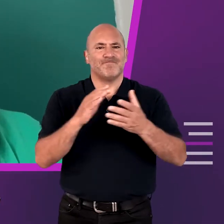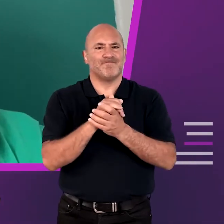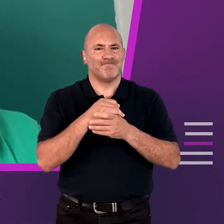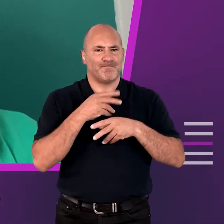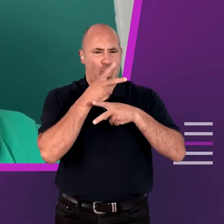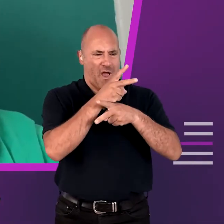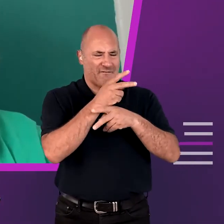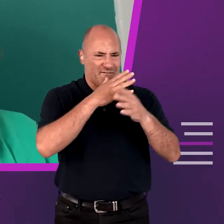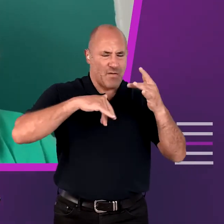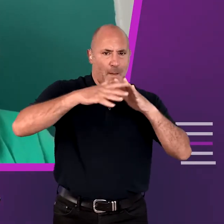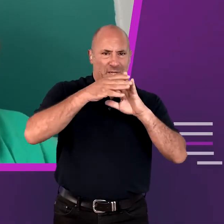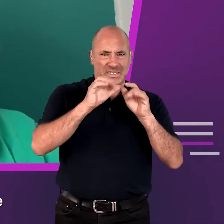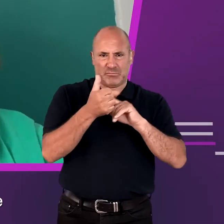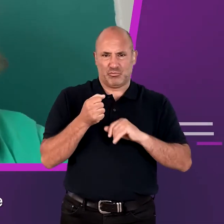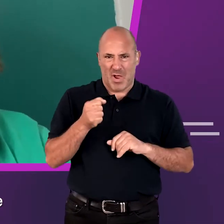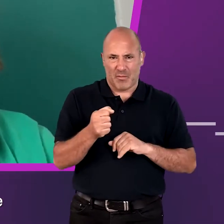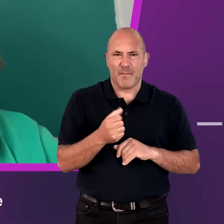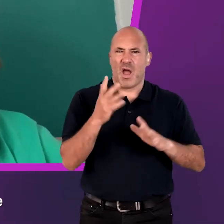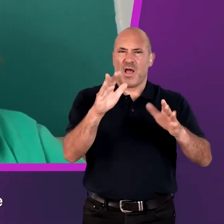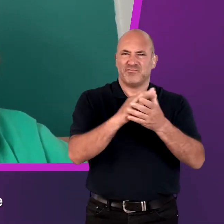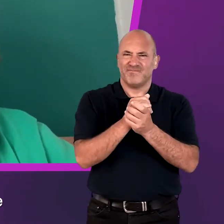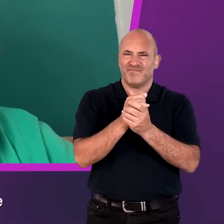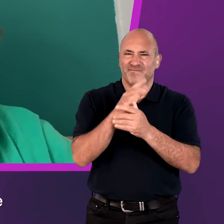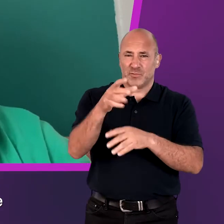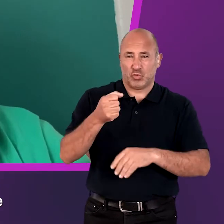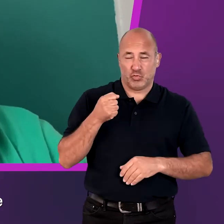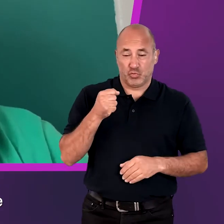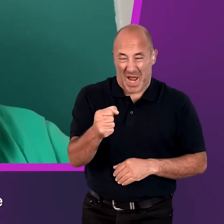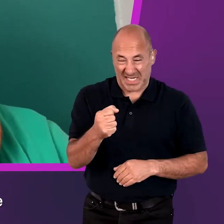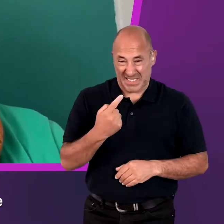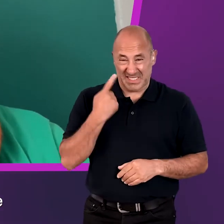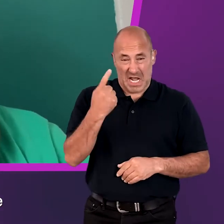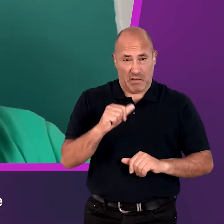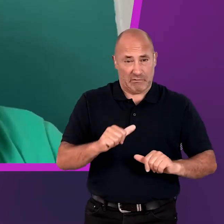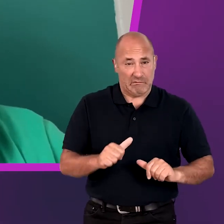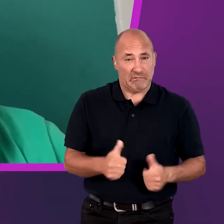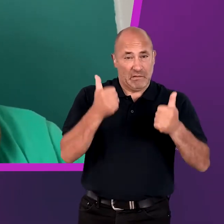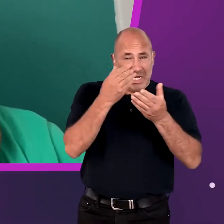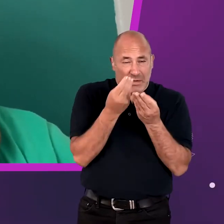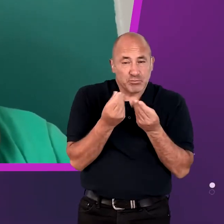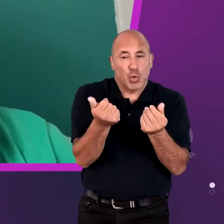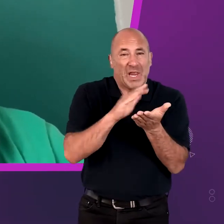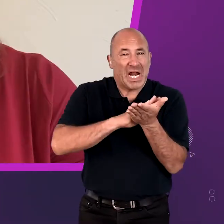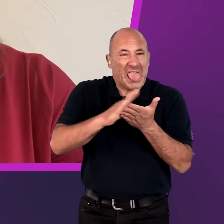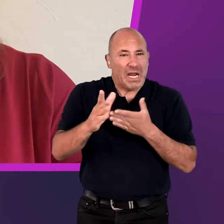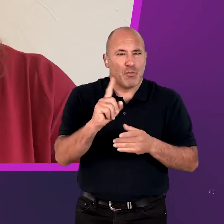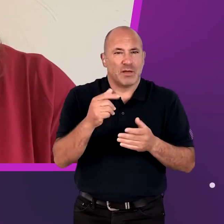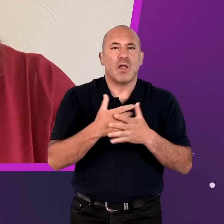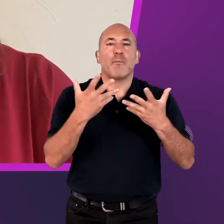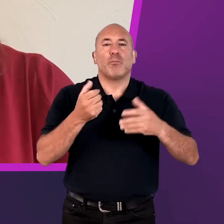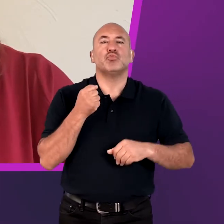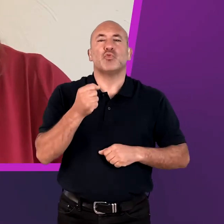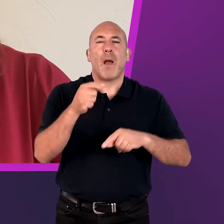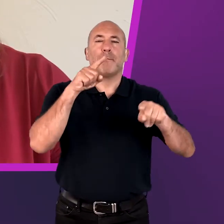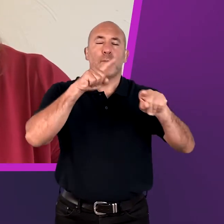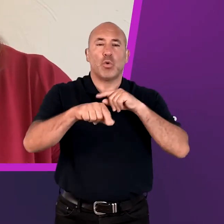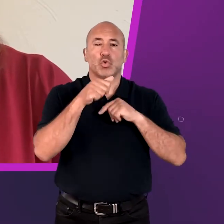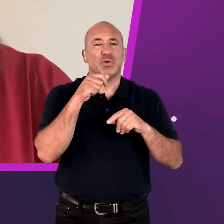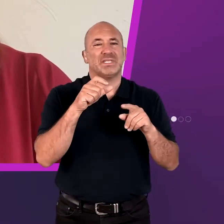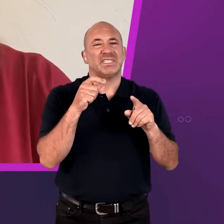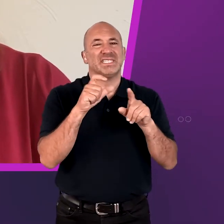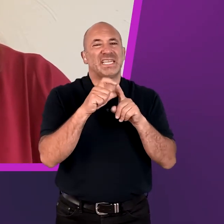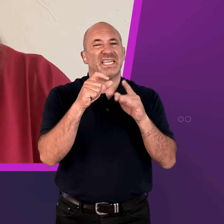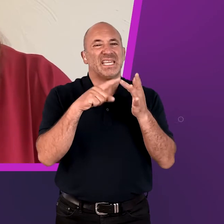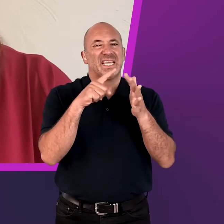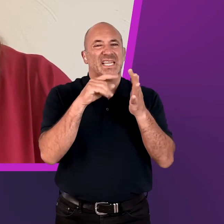So we're doing a lot to protect the environment by the railway. But Heather, can you tell me how trains are green themselves? At the moment, trains are mostly powered